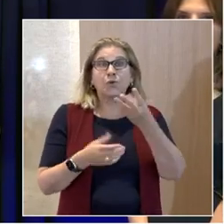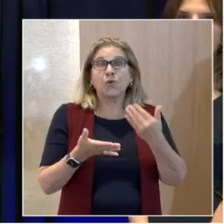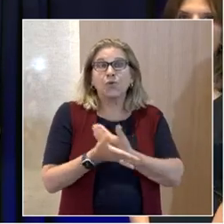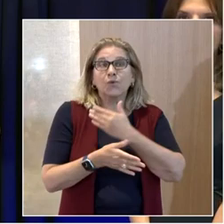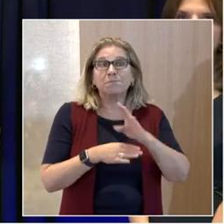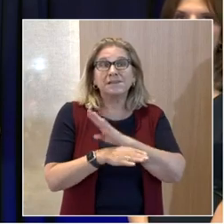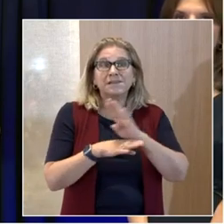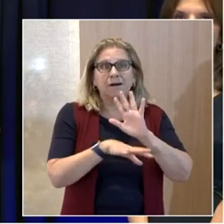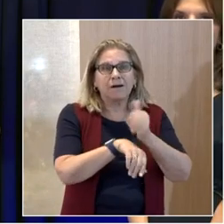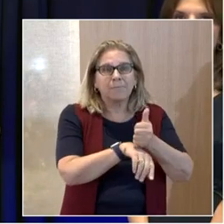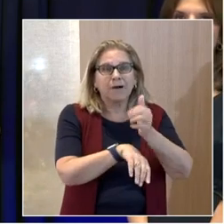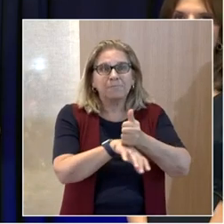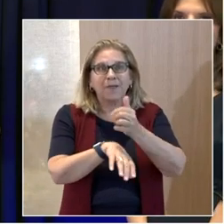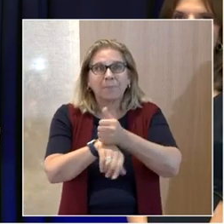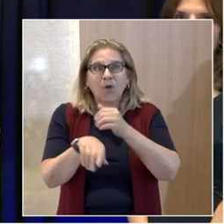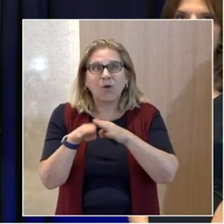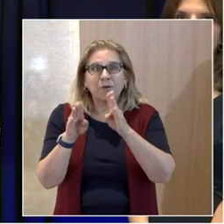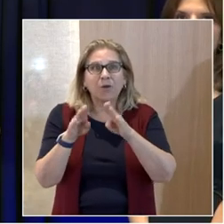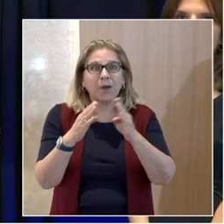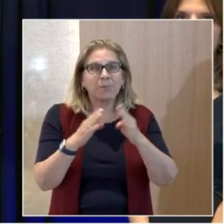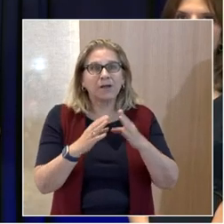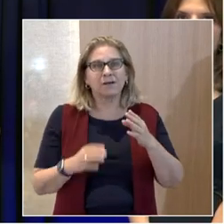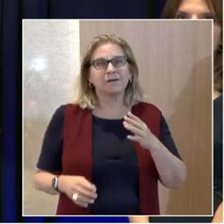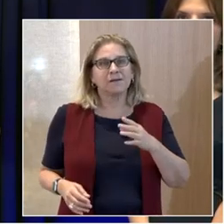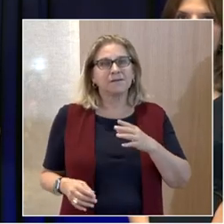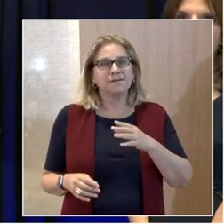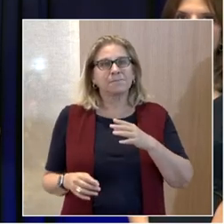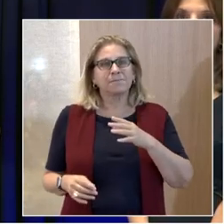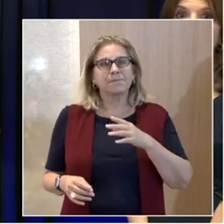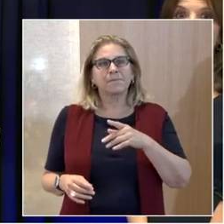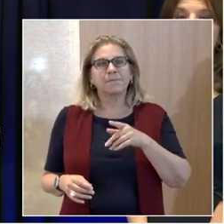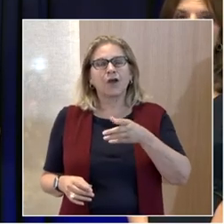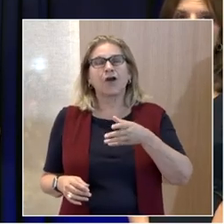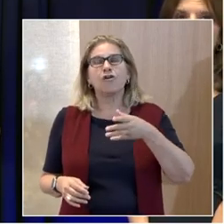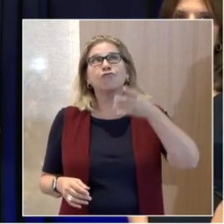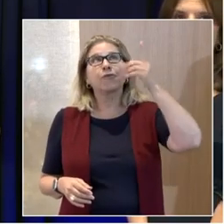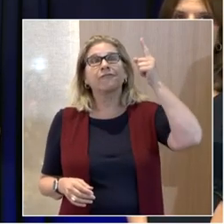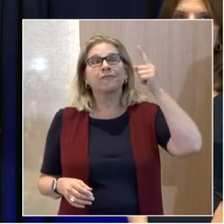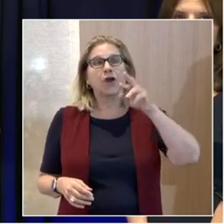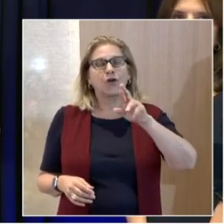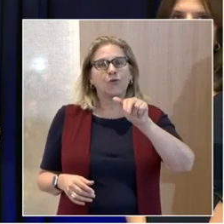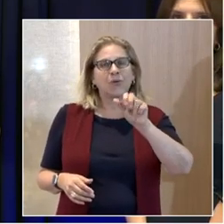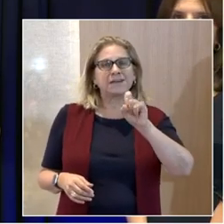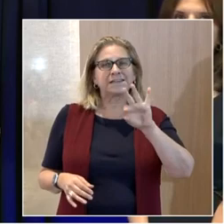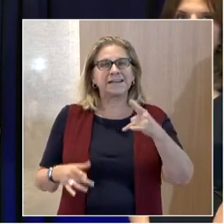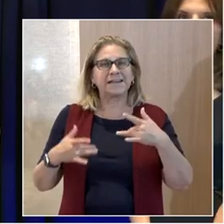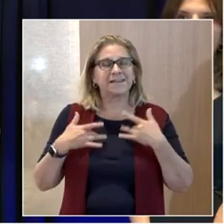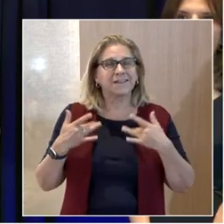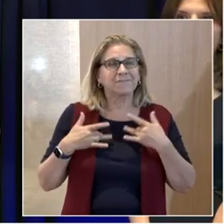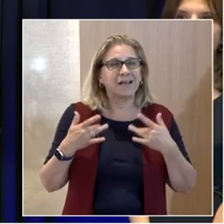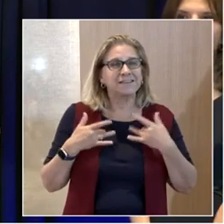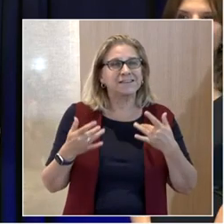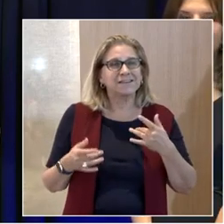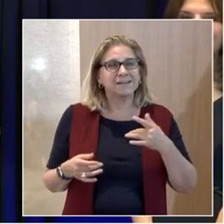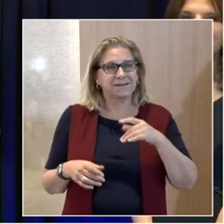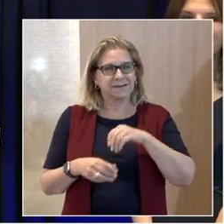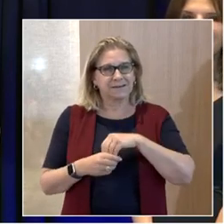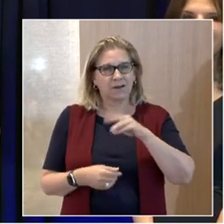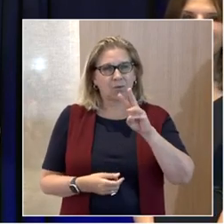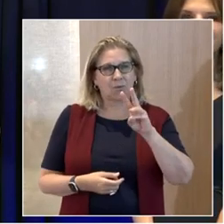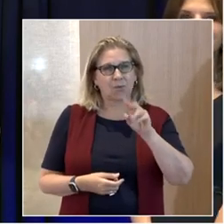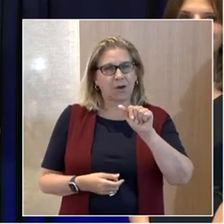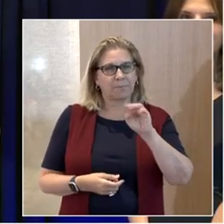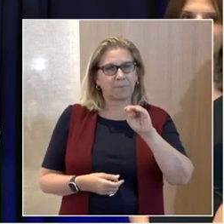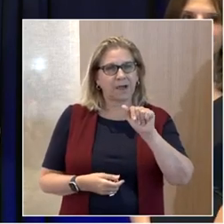roof raising event at the former WMATA headquarters earlier this week. That's going to transform an underutilized building in the city and